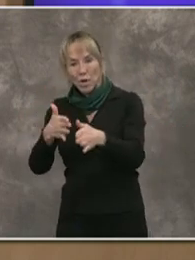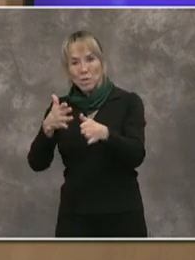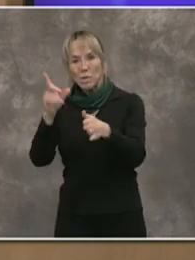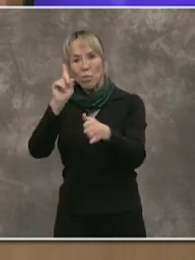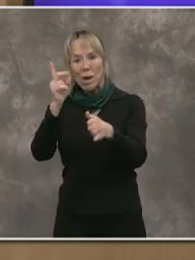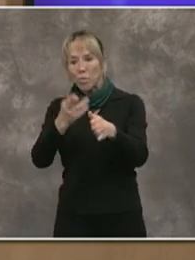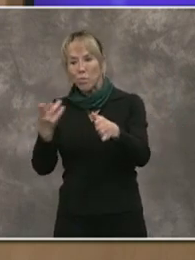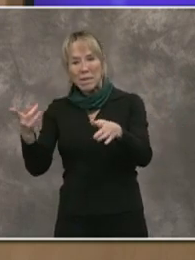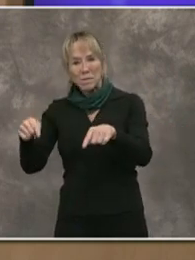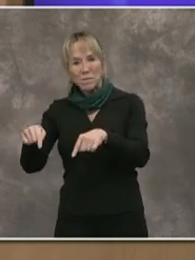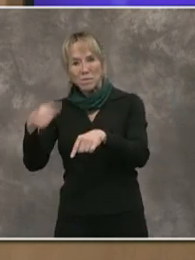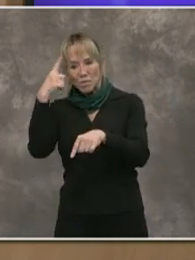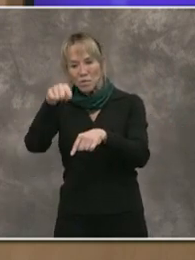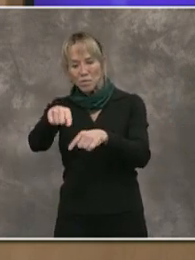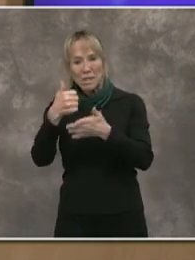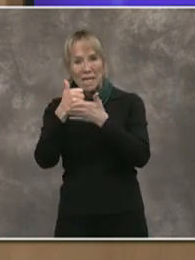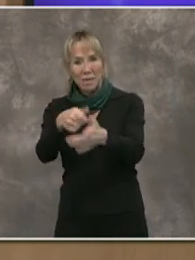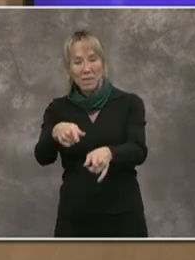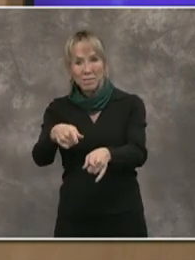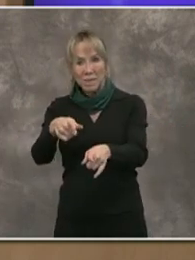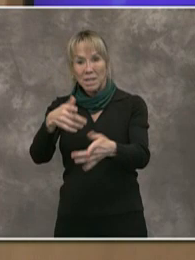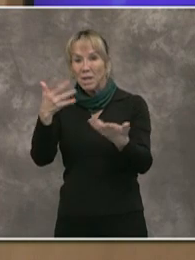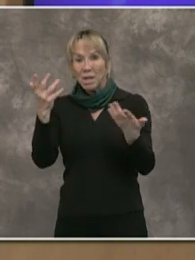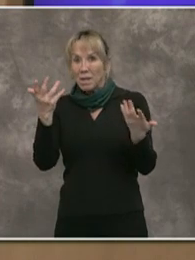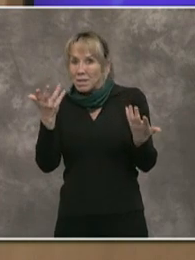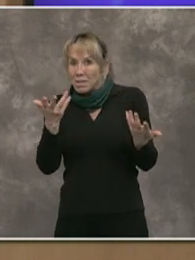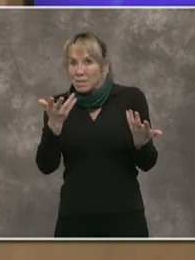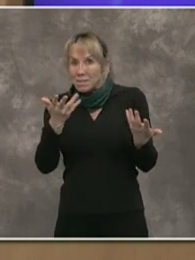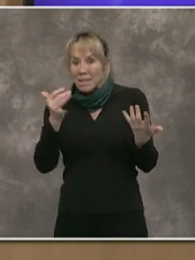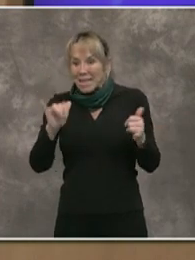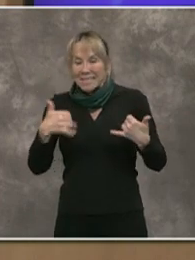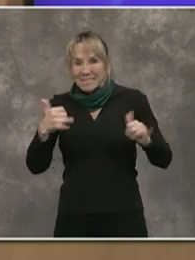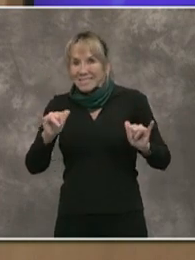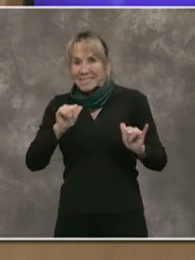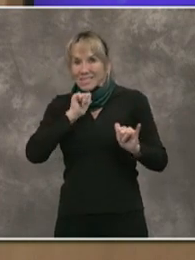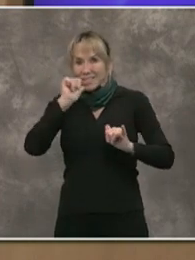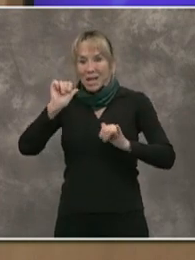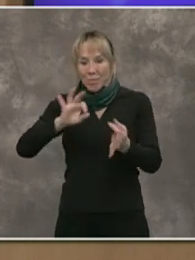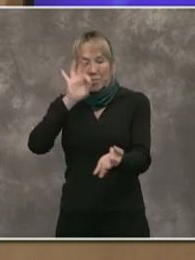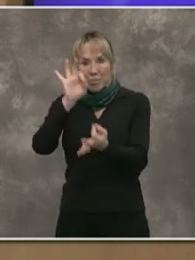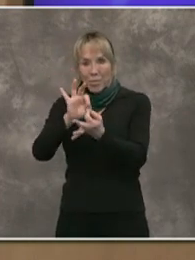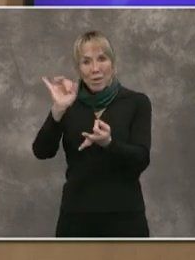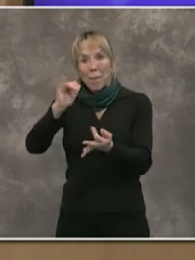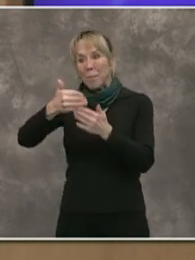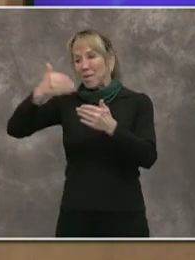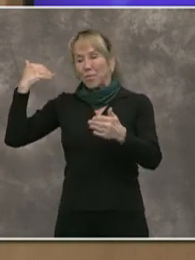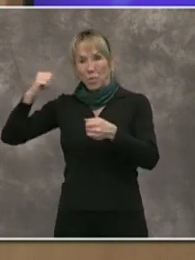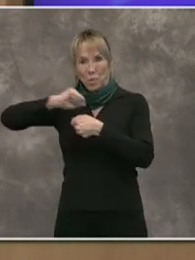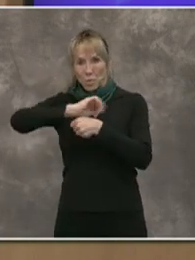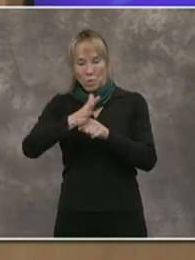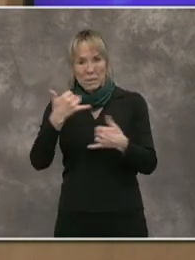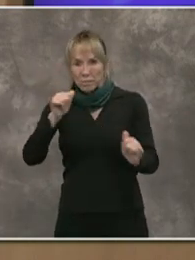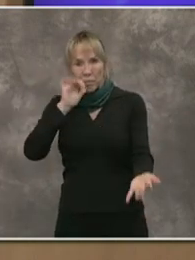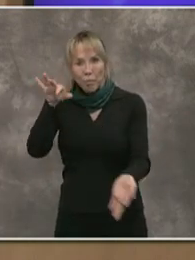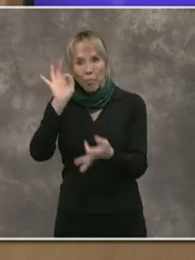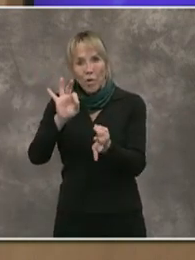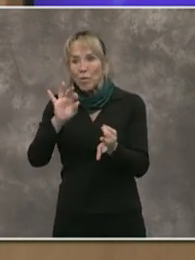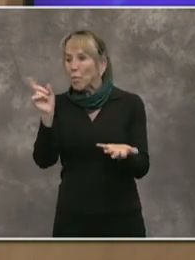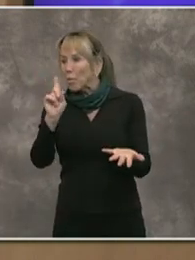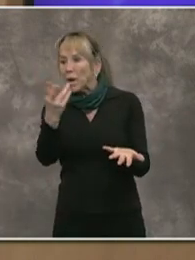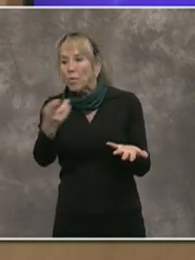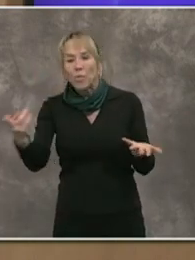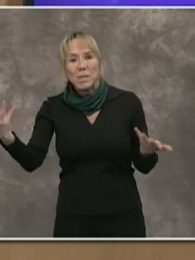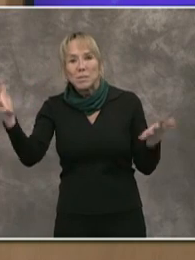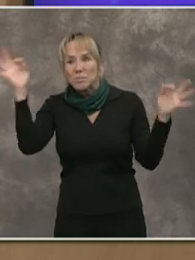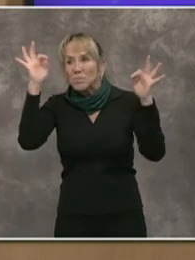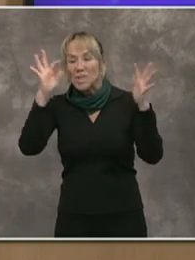those resources and services are not where they ought to be, and they weren't where they ought to be prior to coronavirus and the pandemic outbreak. And it's a very